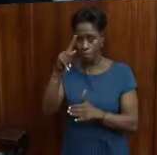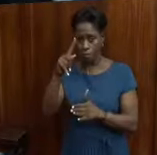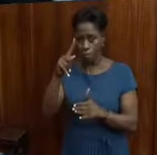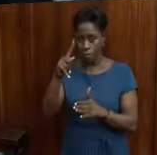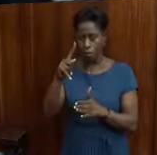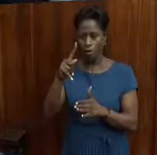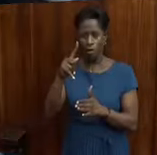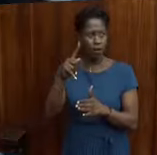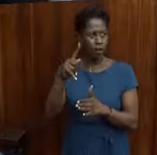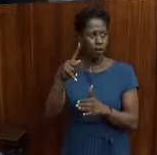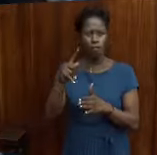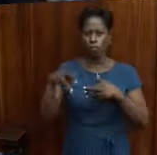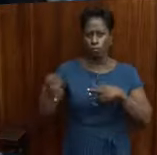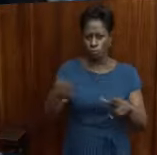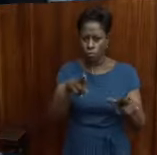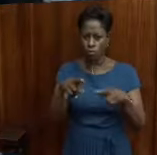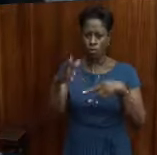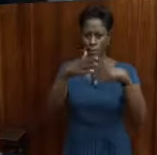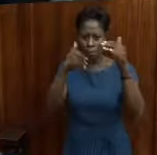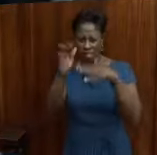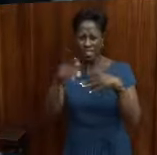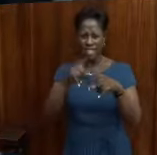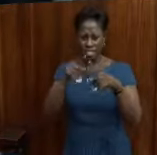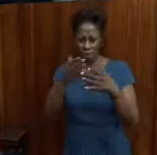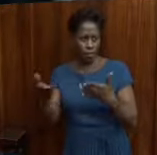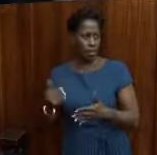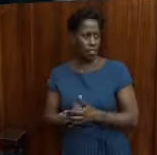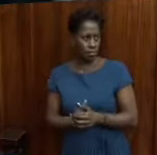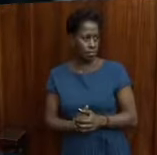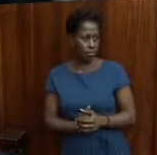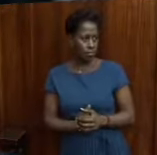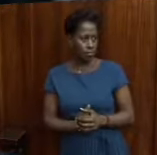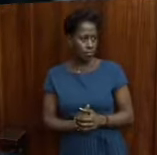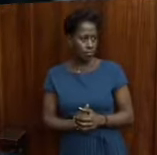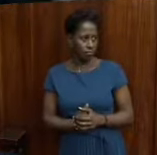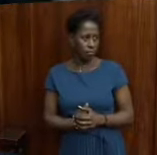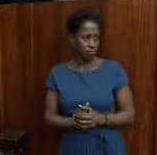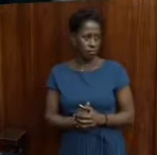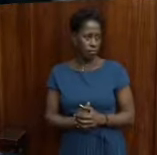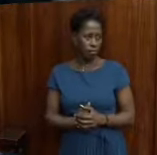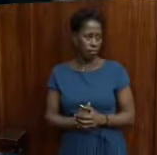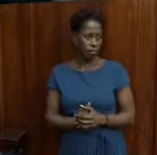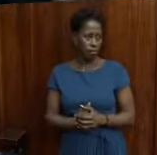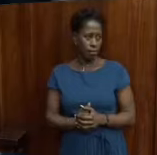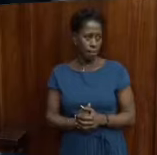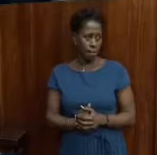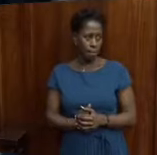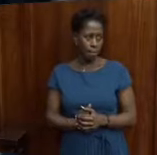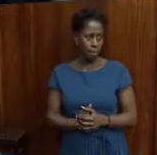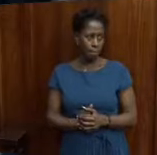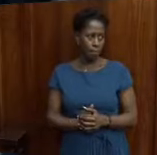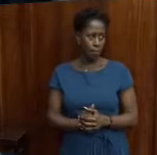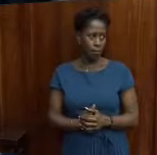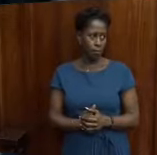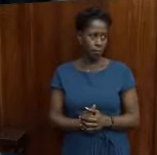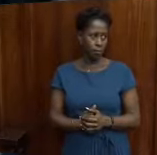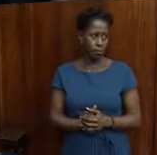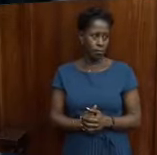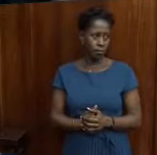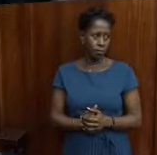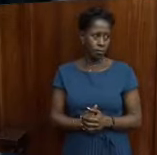2040, this period coincides with the commitment to achieve the Sustainable Development Goals. The Ministry